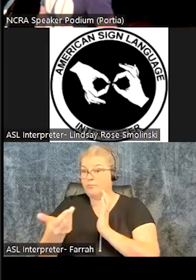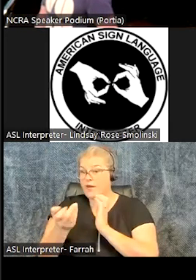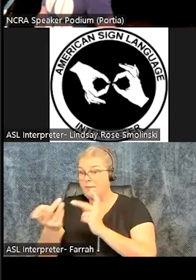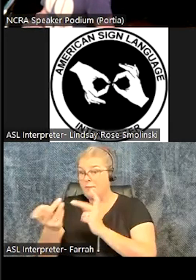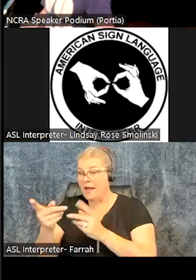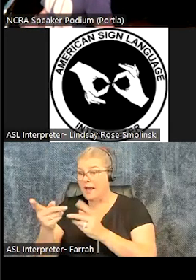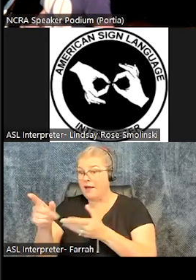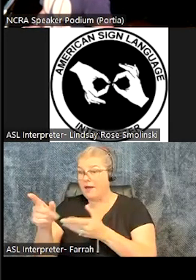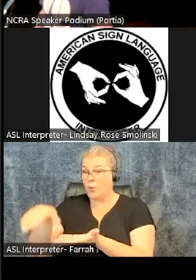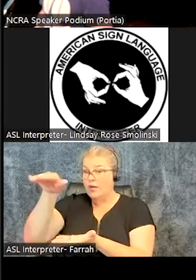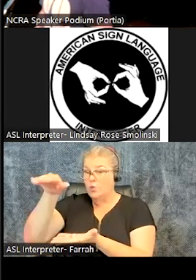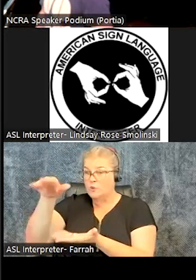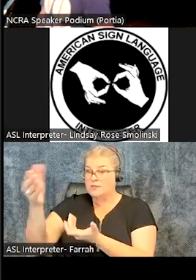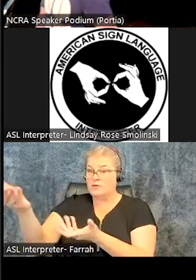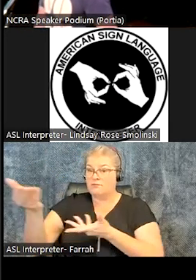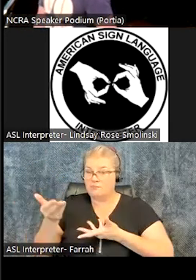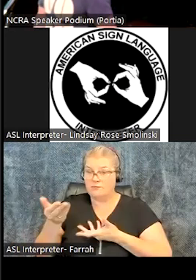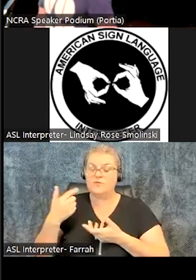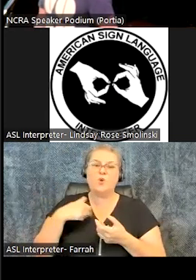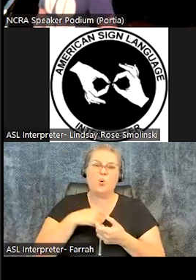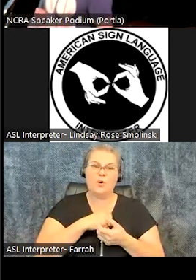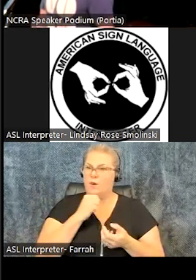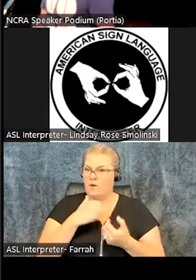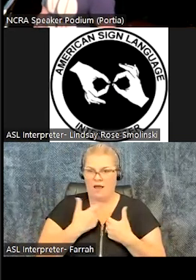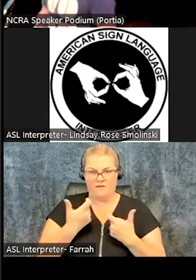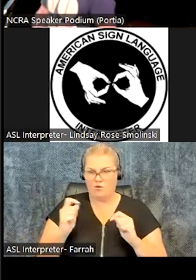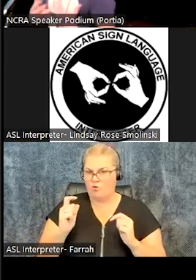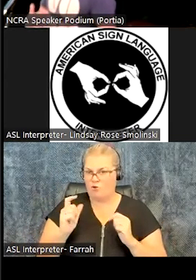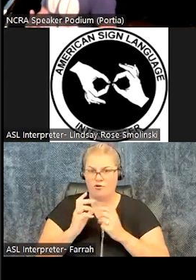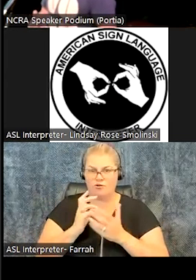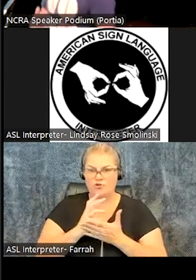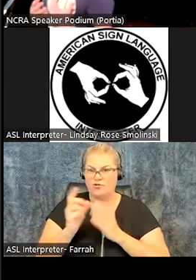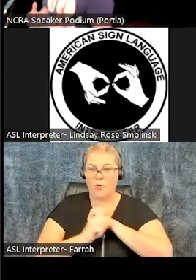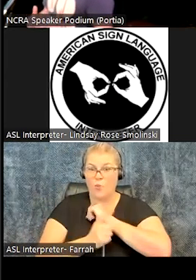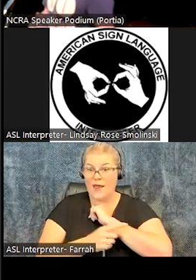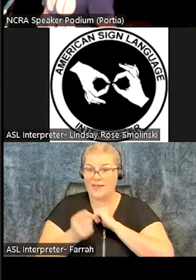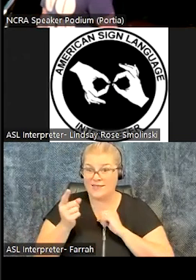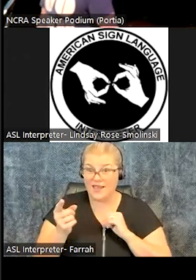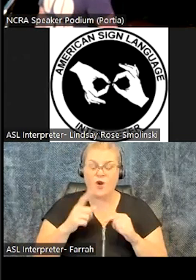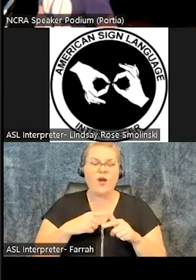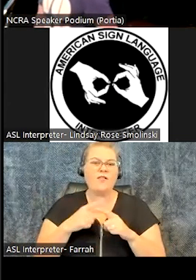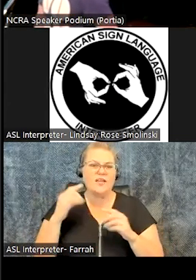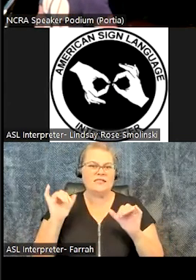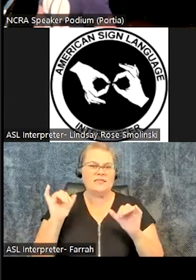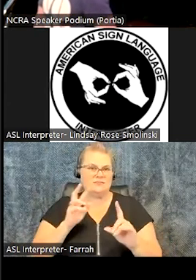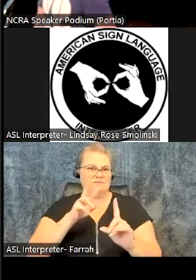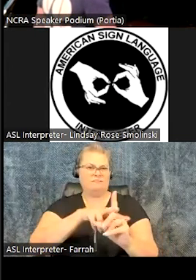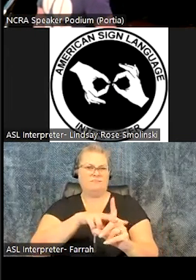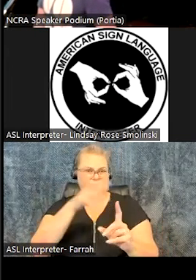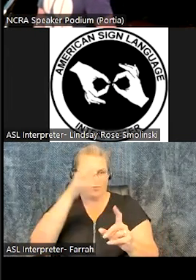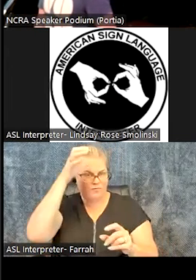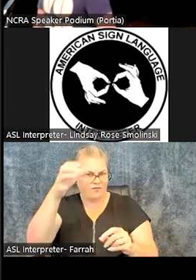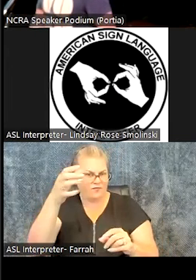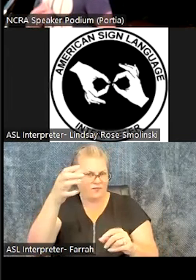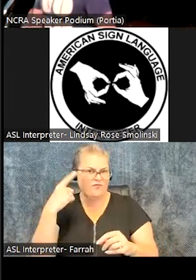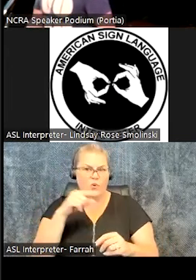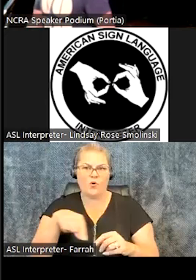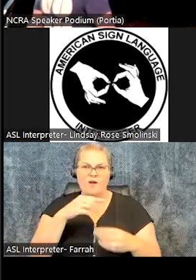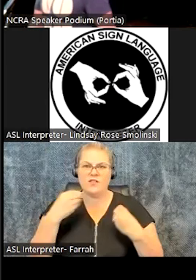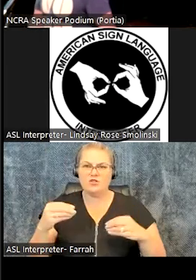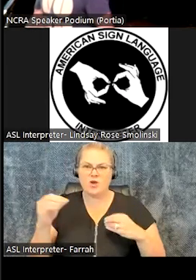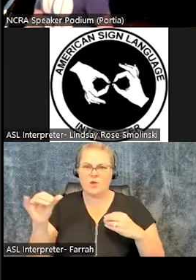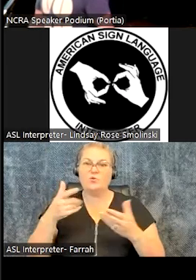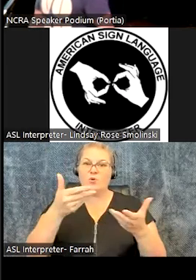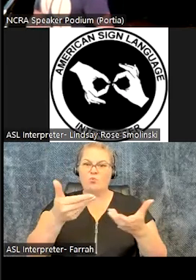So diverting that large waste stream there. And we're trying to apply that same logic to our consumers at the shop as well. So they'll bring their